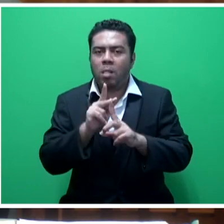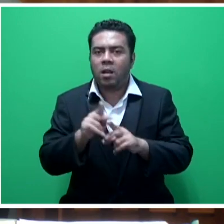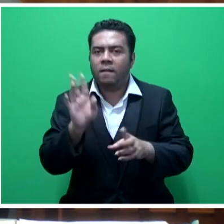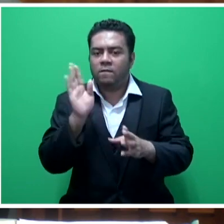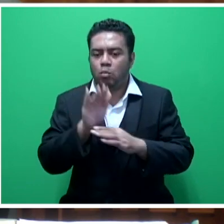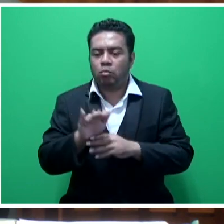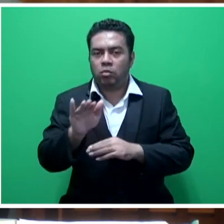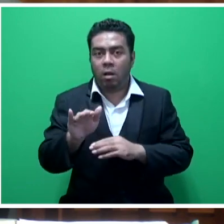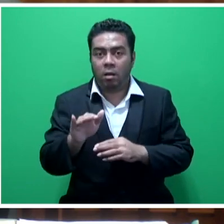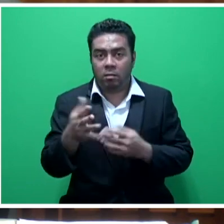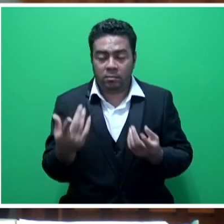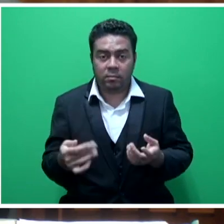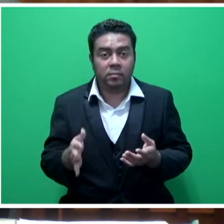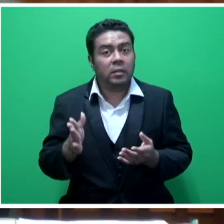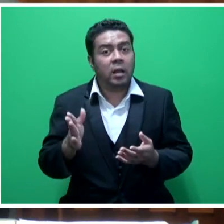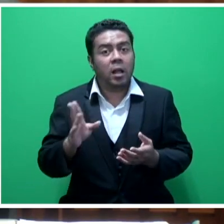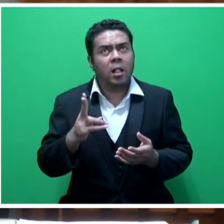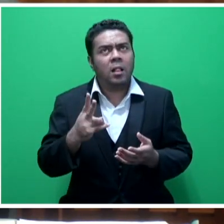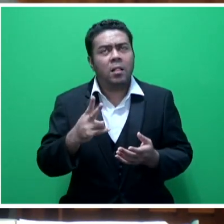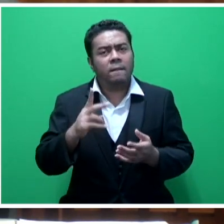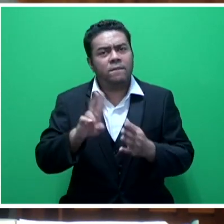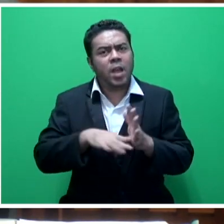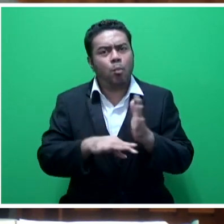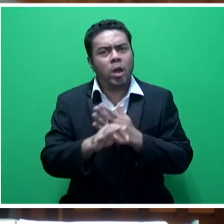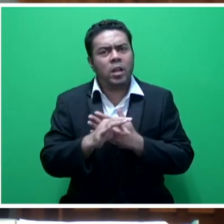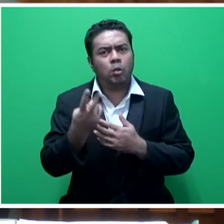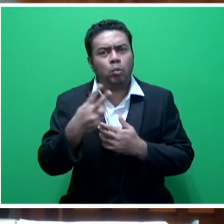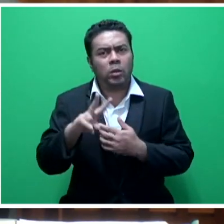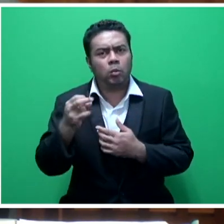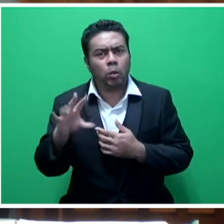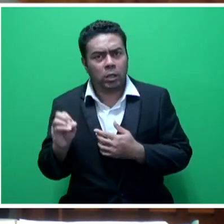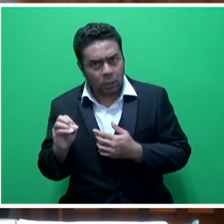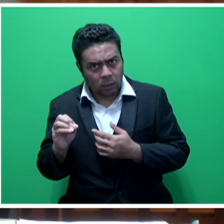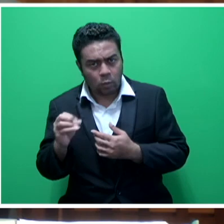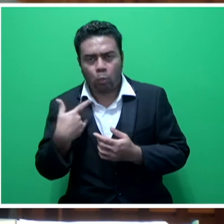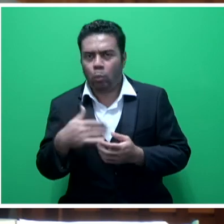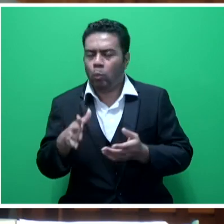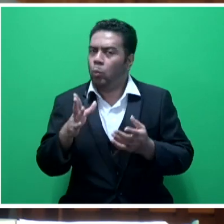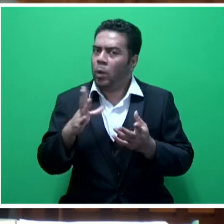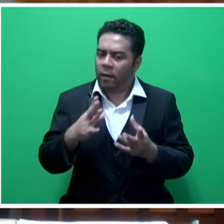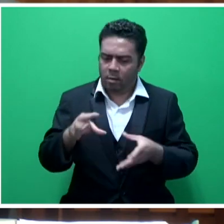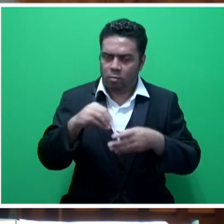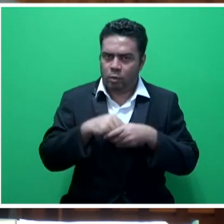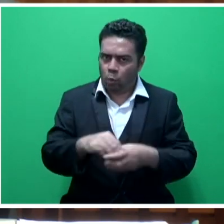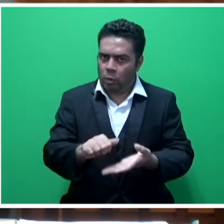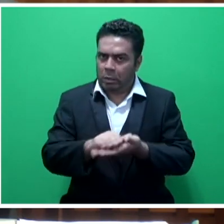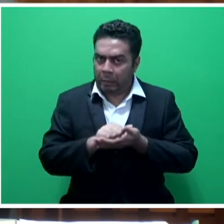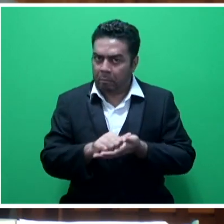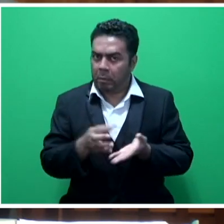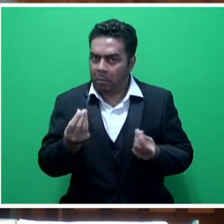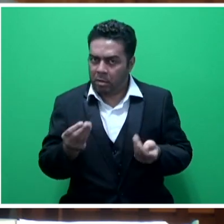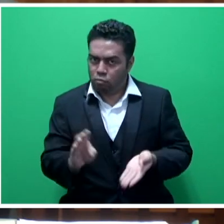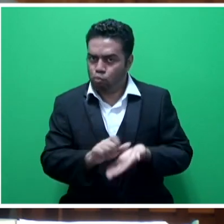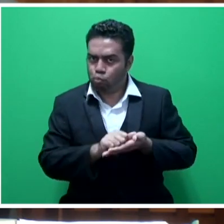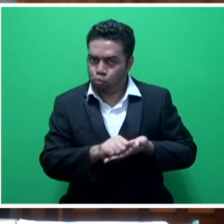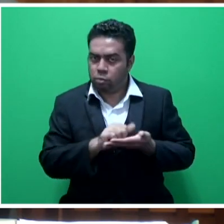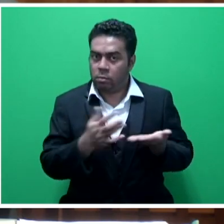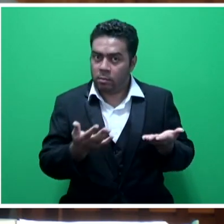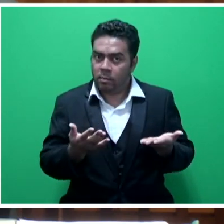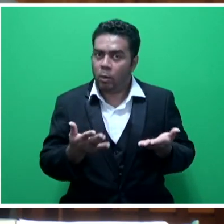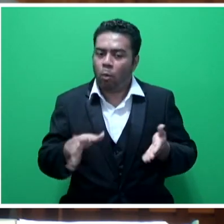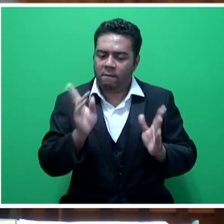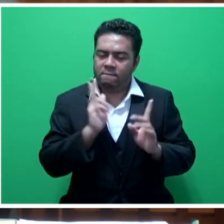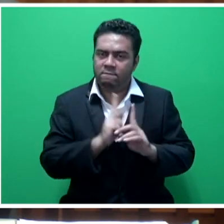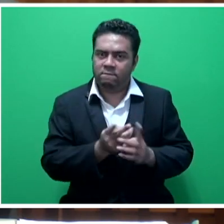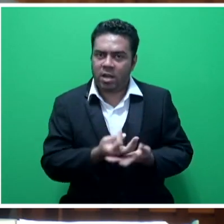Mr. Speaker, since late February 2020, we've taken steps to reduce costs, preserve cash and bolster the cash reserves with many financing